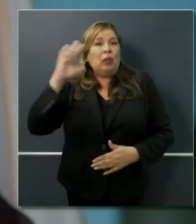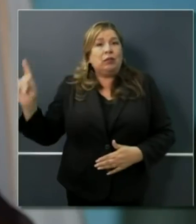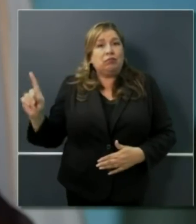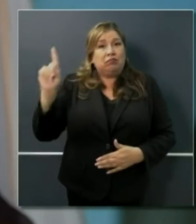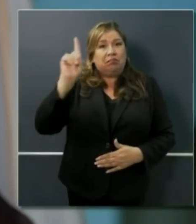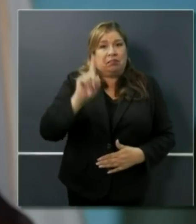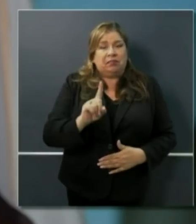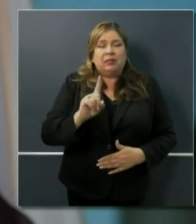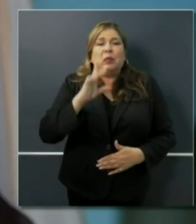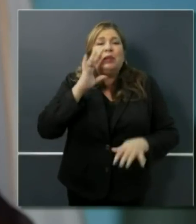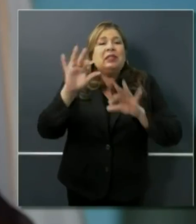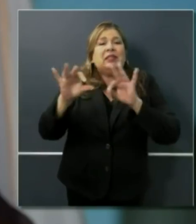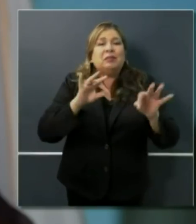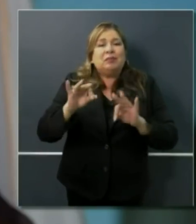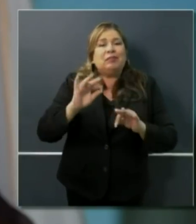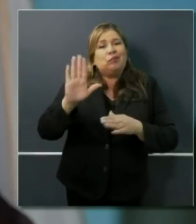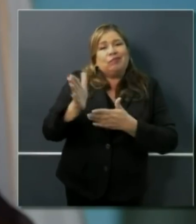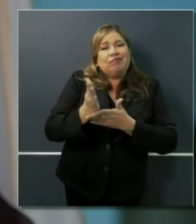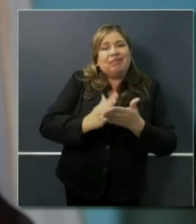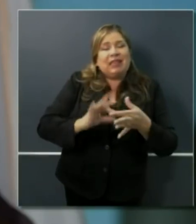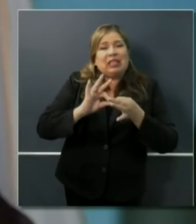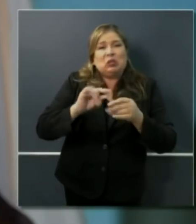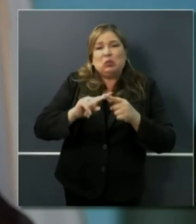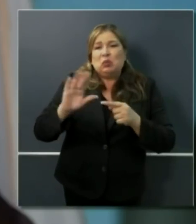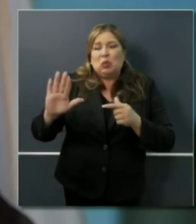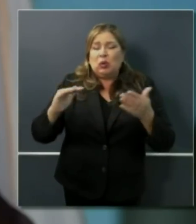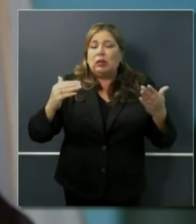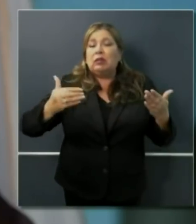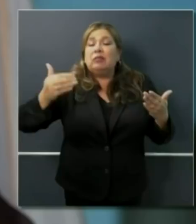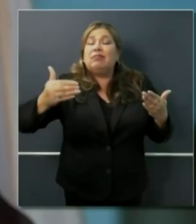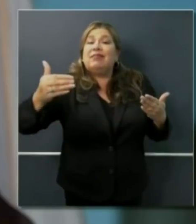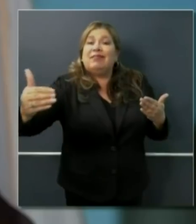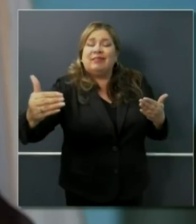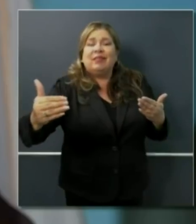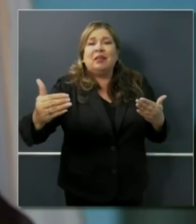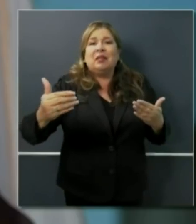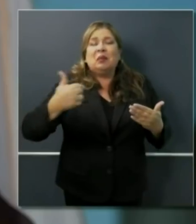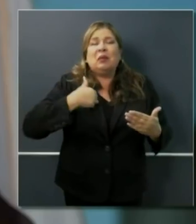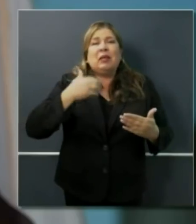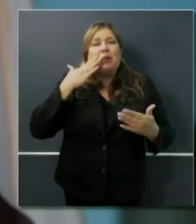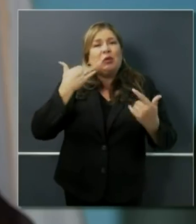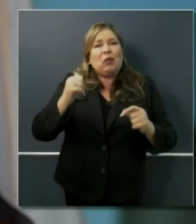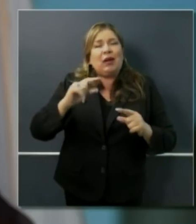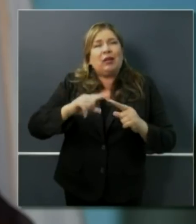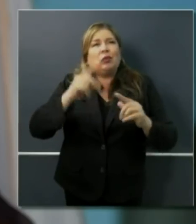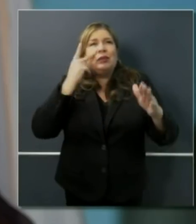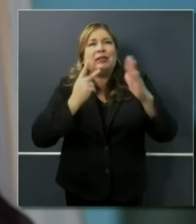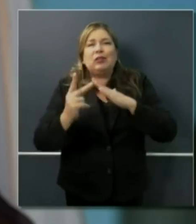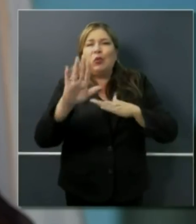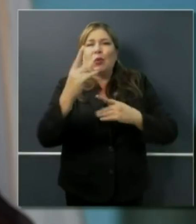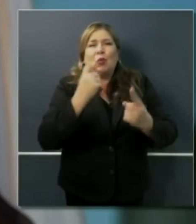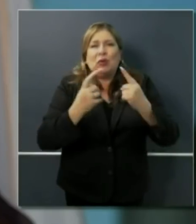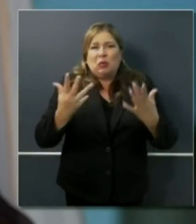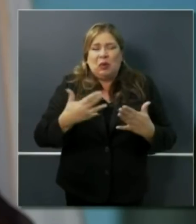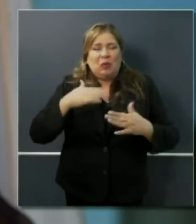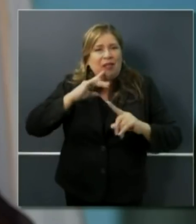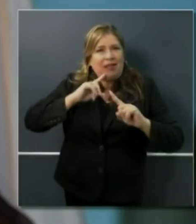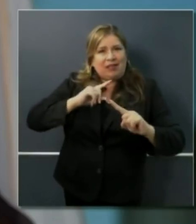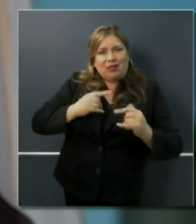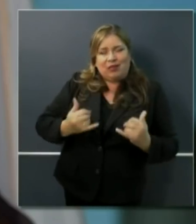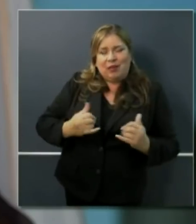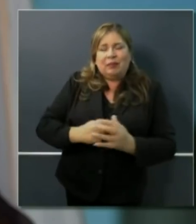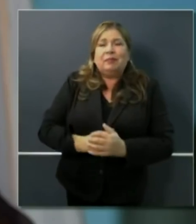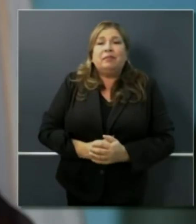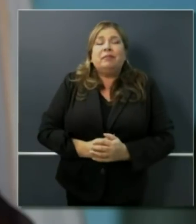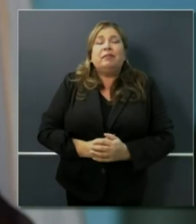of those steps, and we'll try to answer and anticipate as many of your questions as we can in the outset. I'll come back up. I'll talk